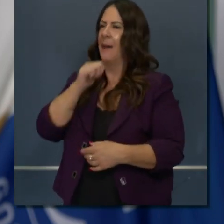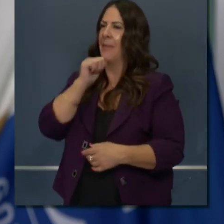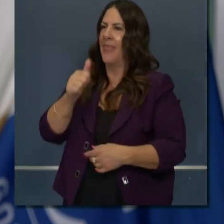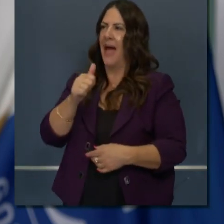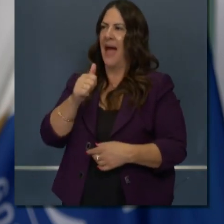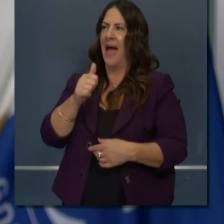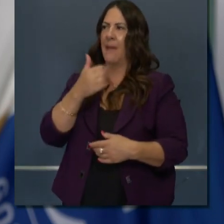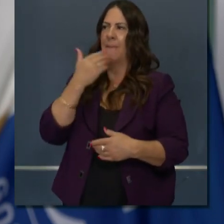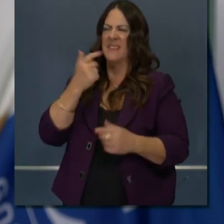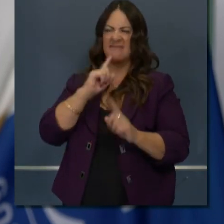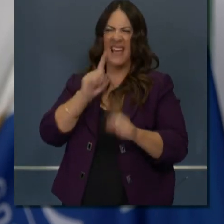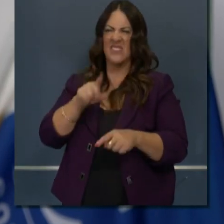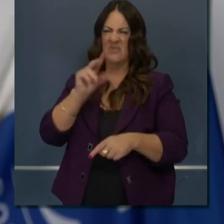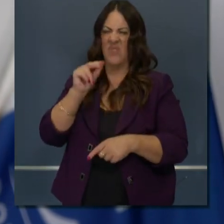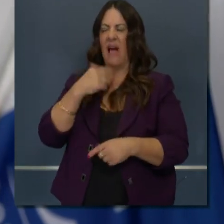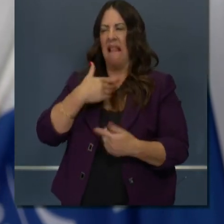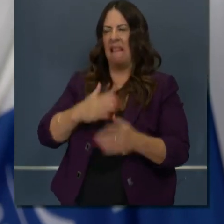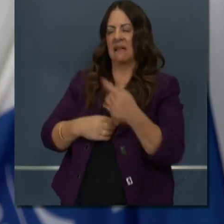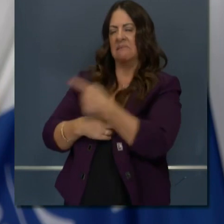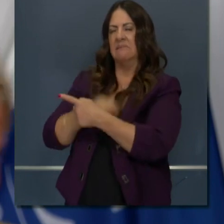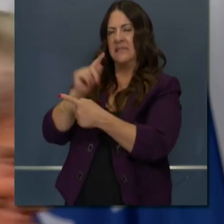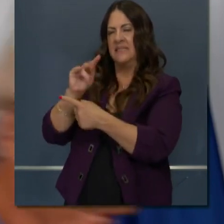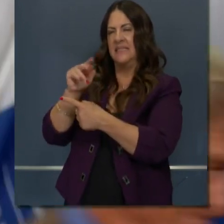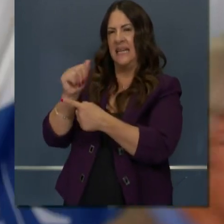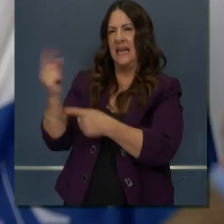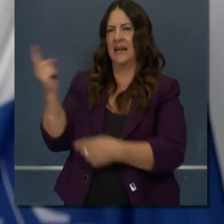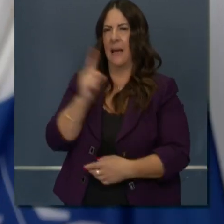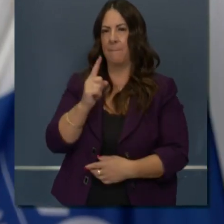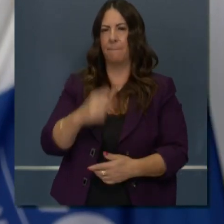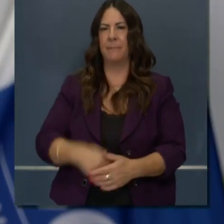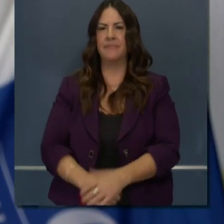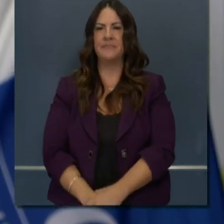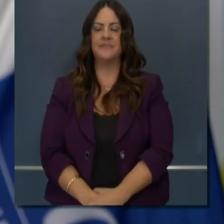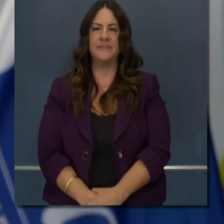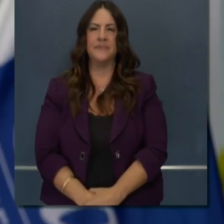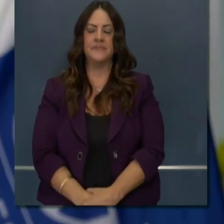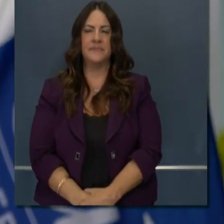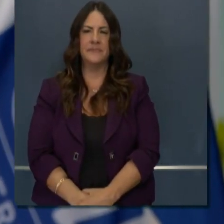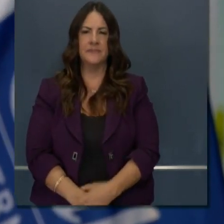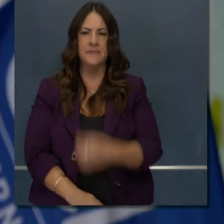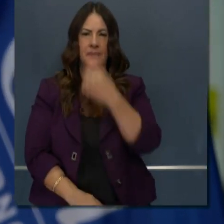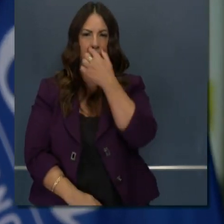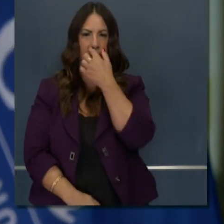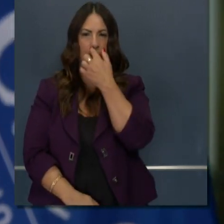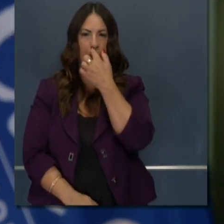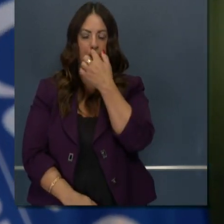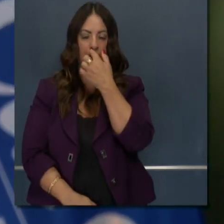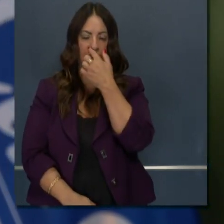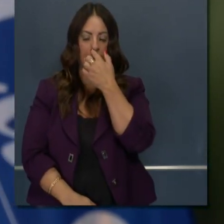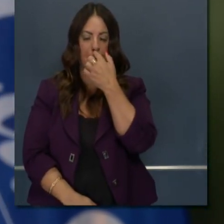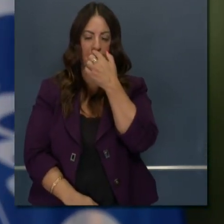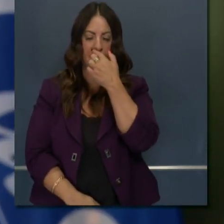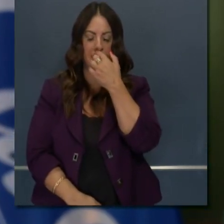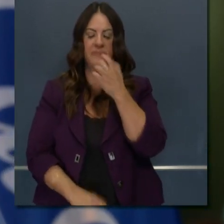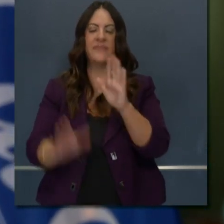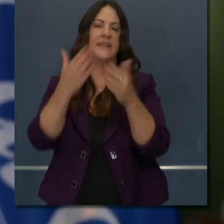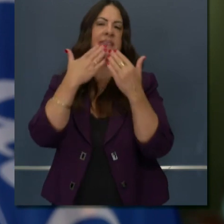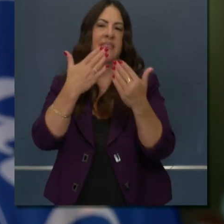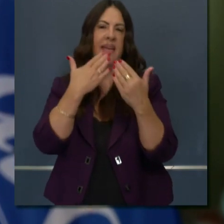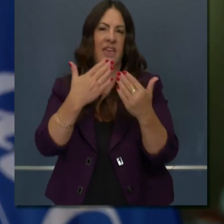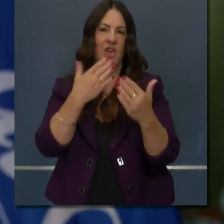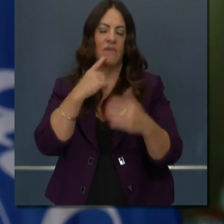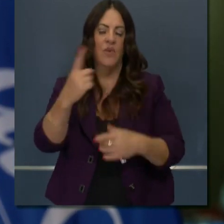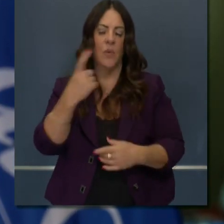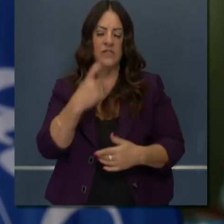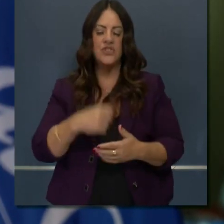question, and so I'll turn that back to Tina. Thank you very much for that question. And I think